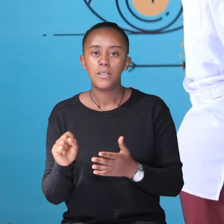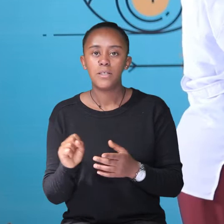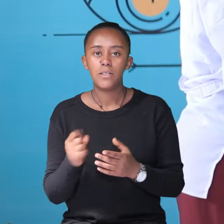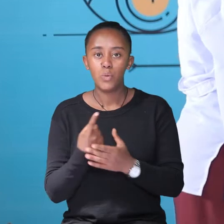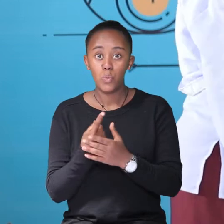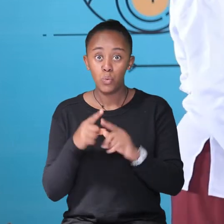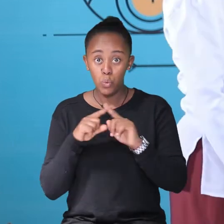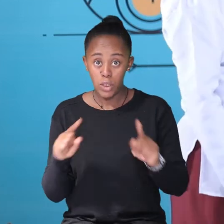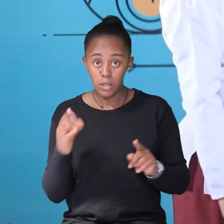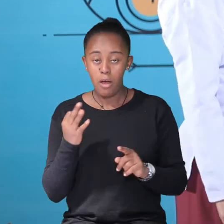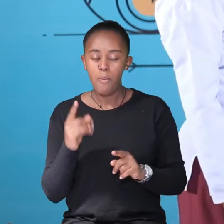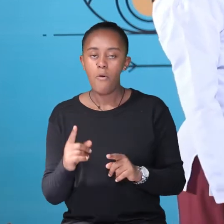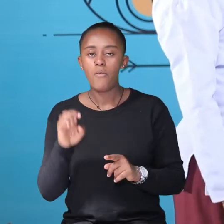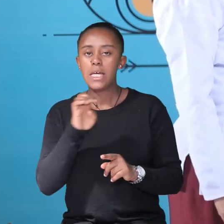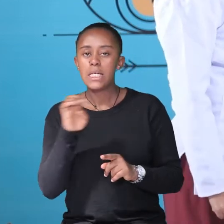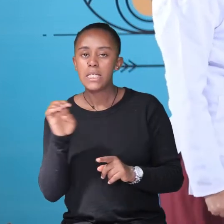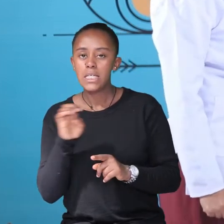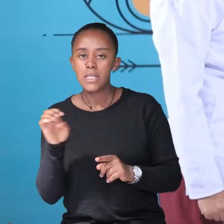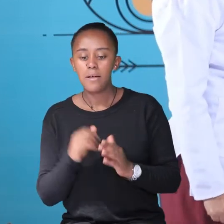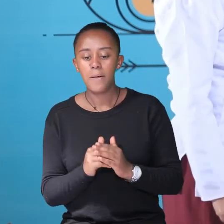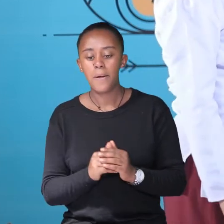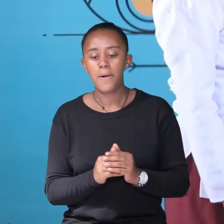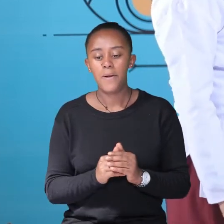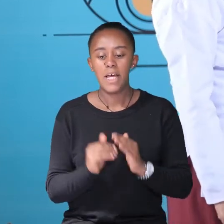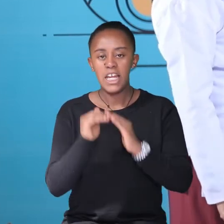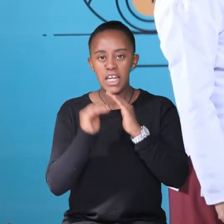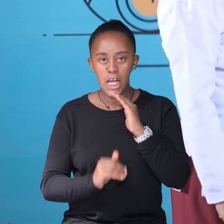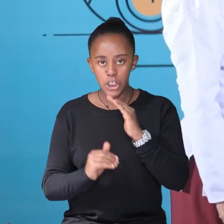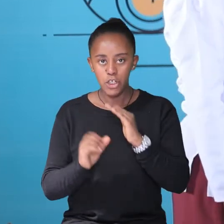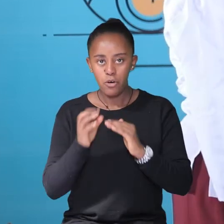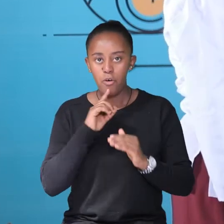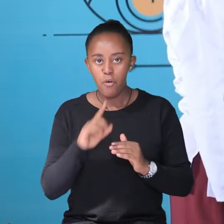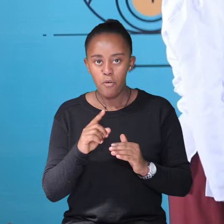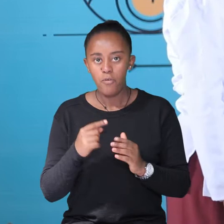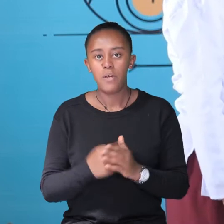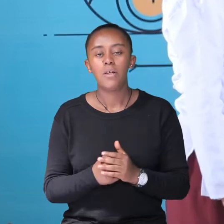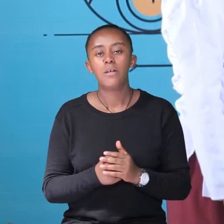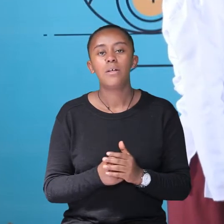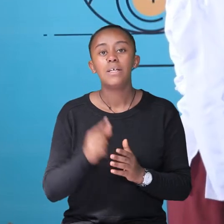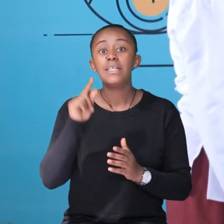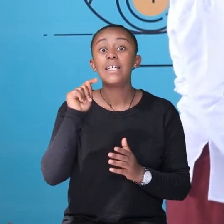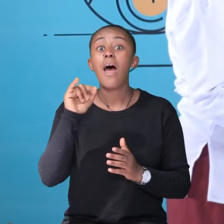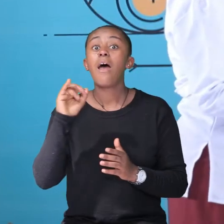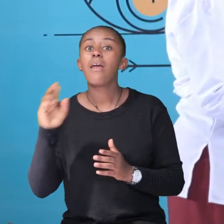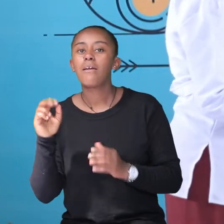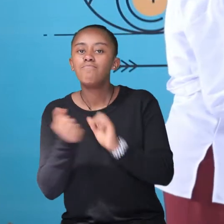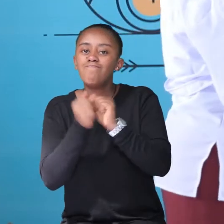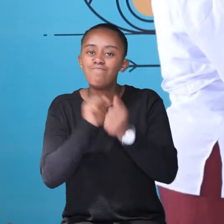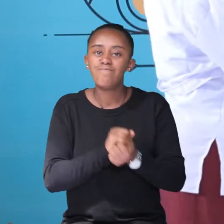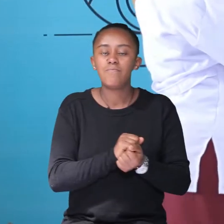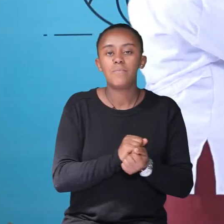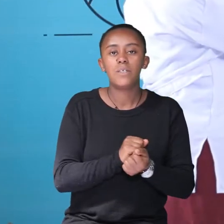type of enzyme. The second stage is reduction of glycerate phosphate into triphosphate. In this reaction, the